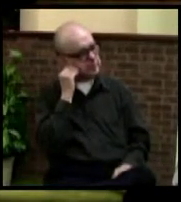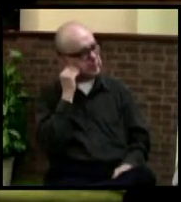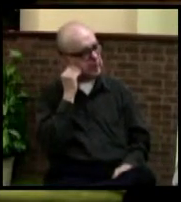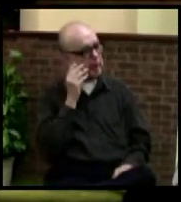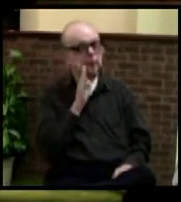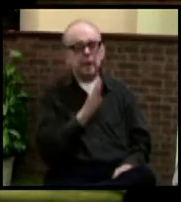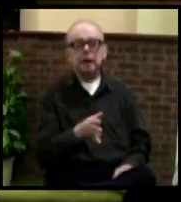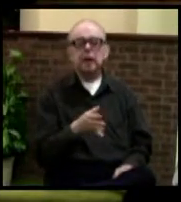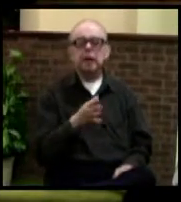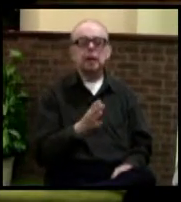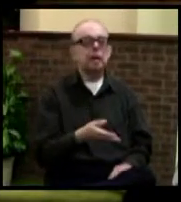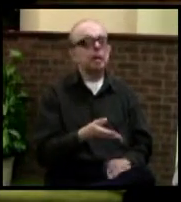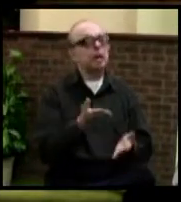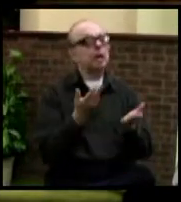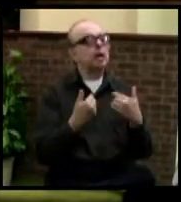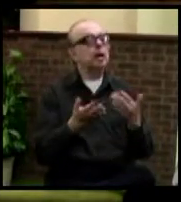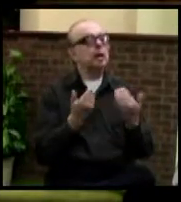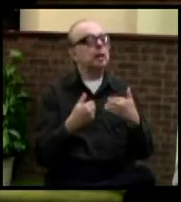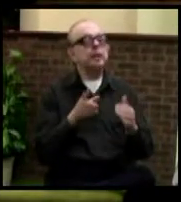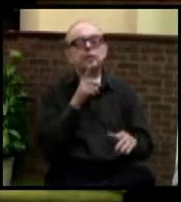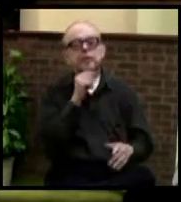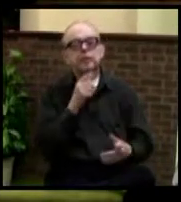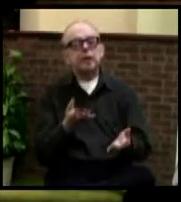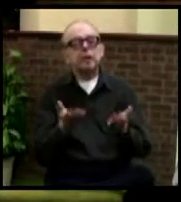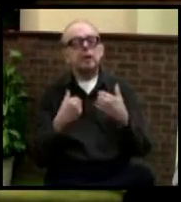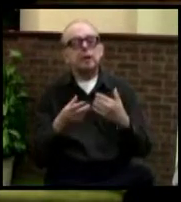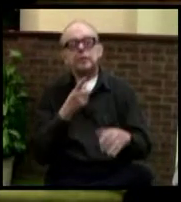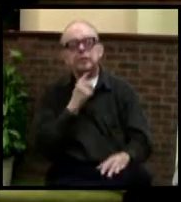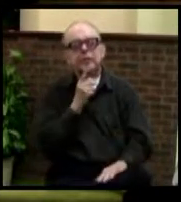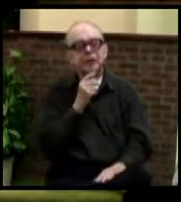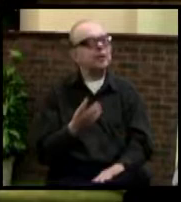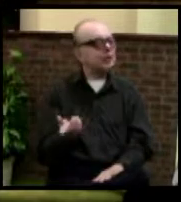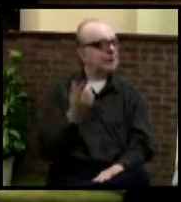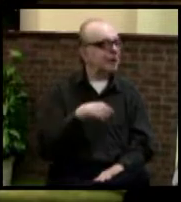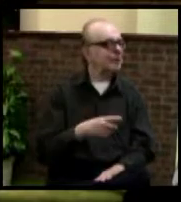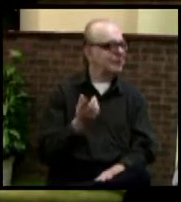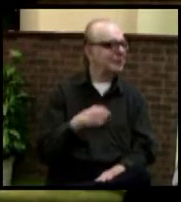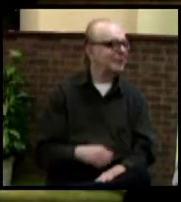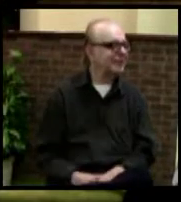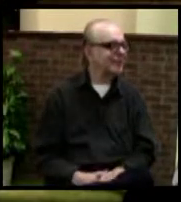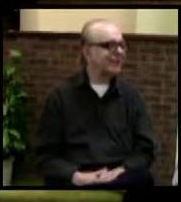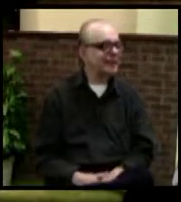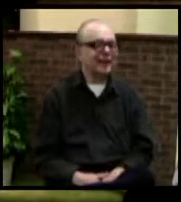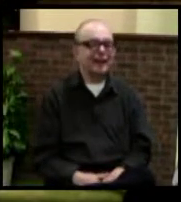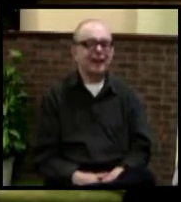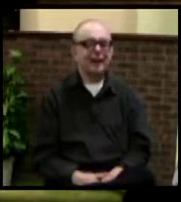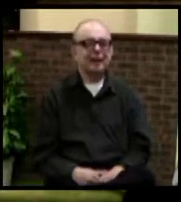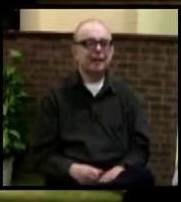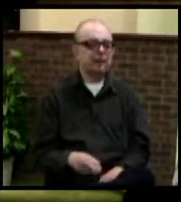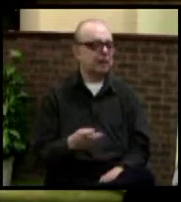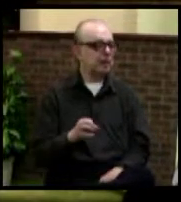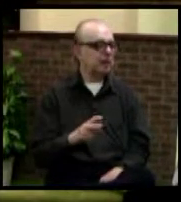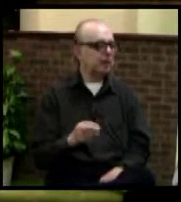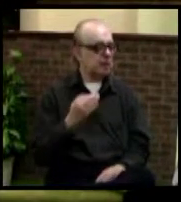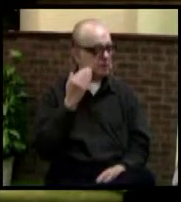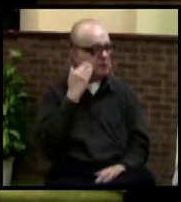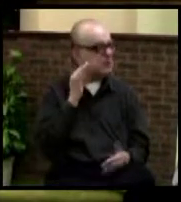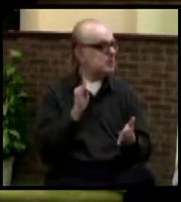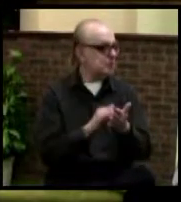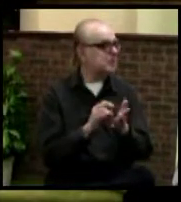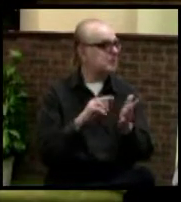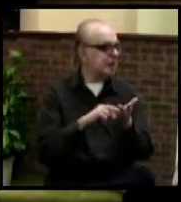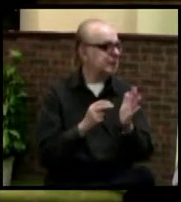calling. "Here, chick, chick, chick, chick, chick, chick. Here, chick, chick, chick, chick." And the hens knew what that